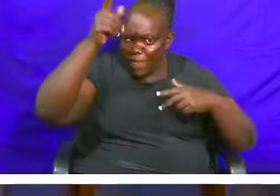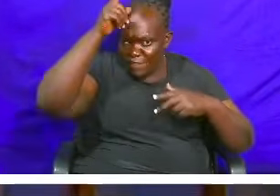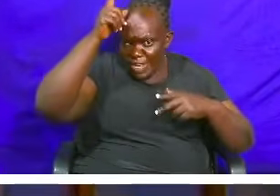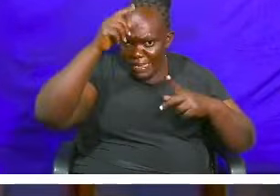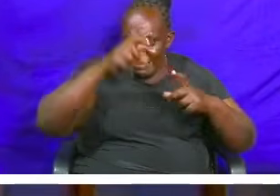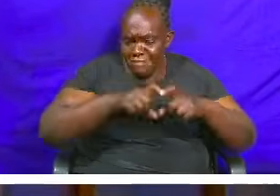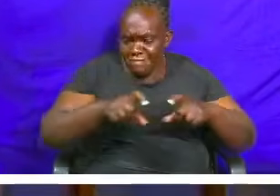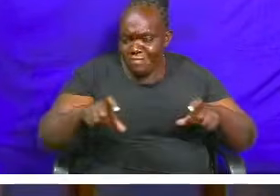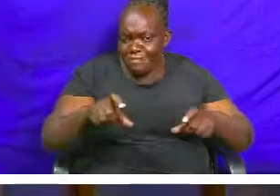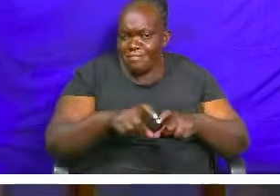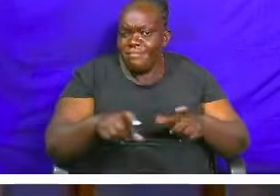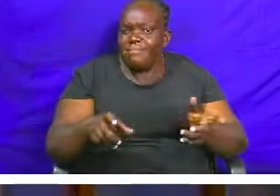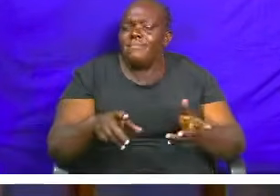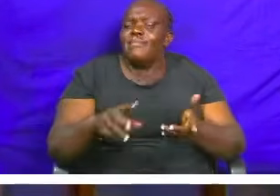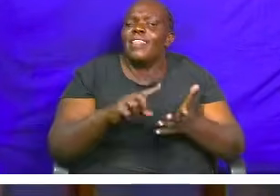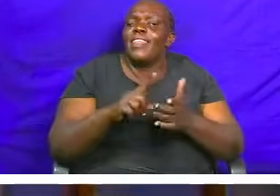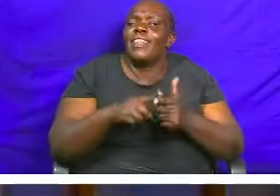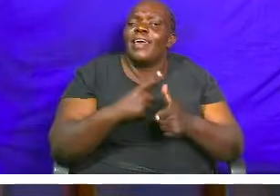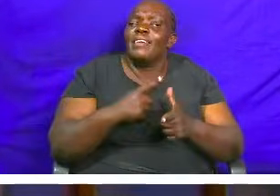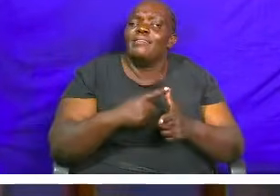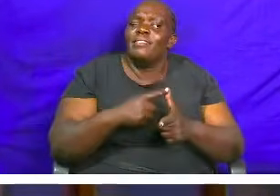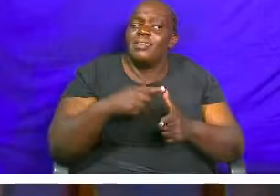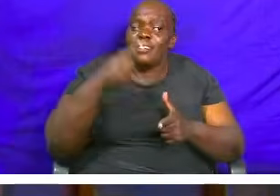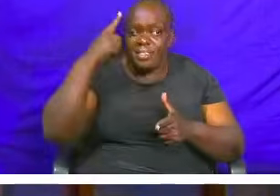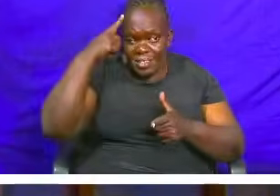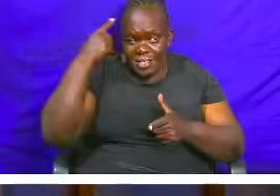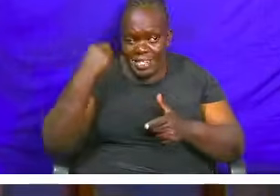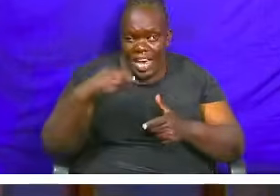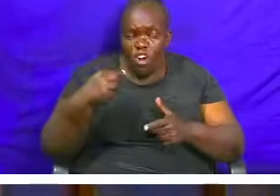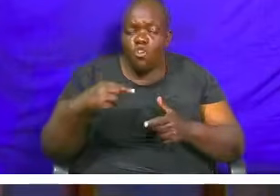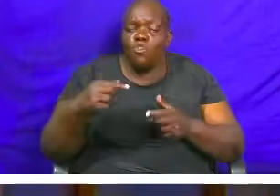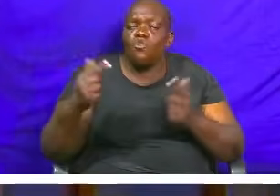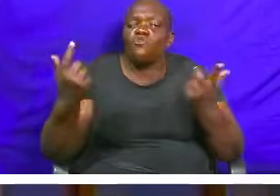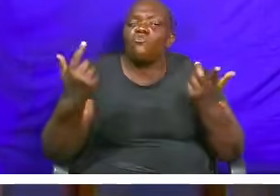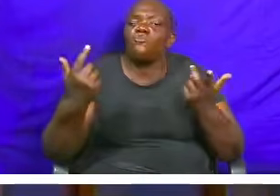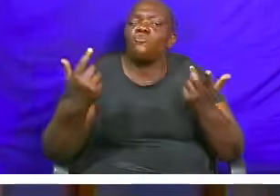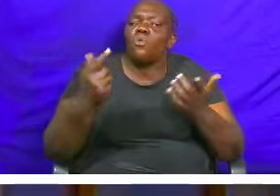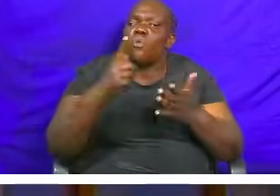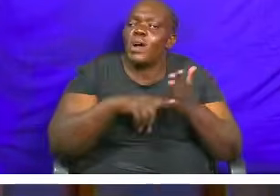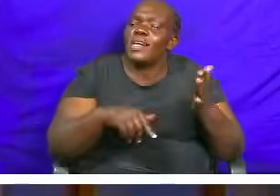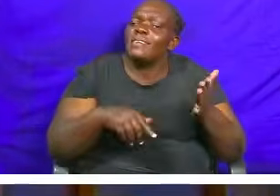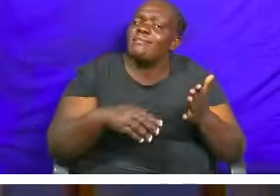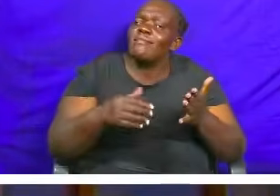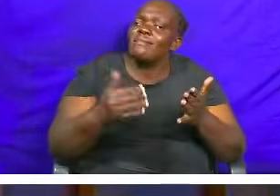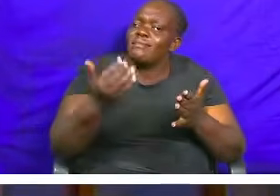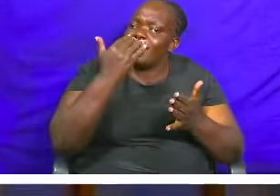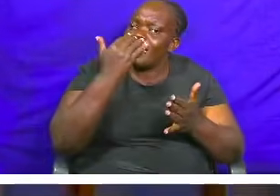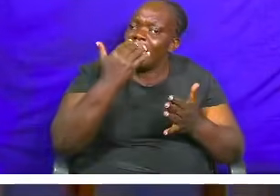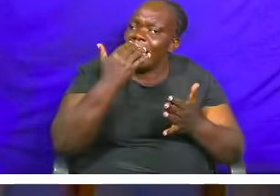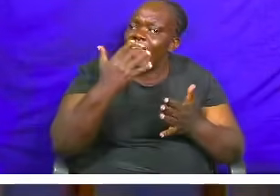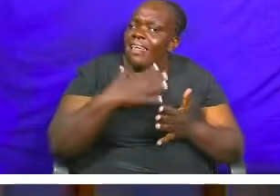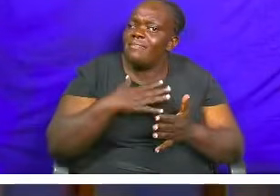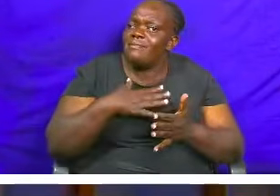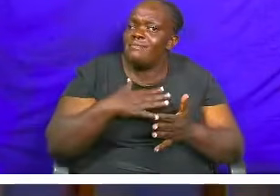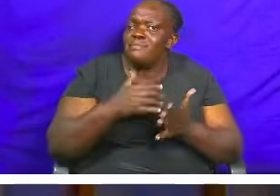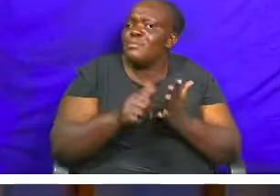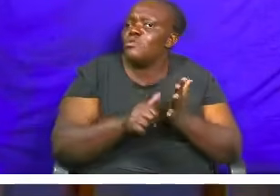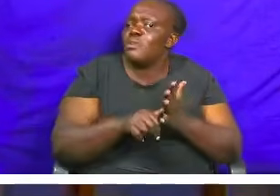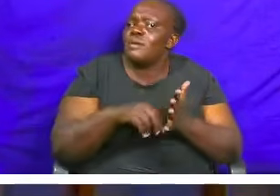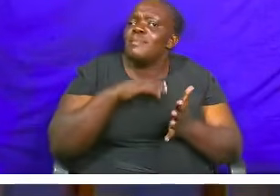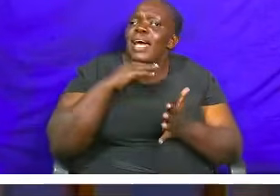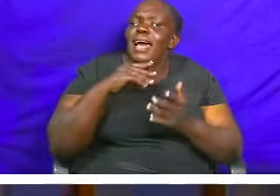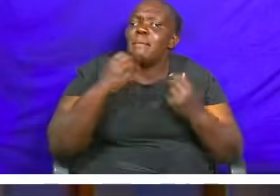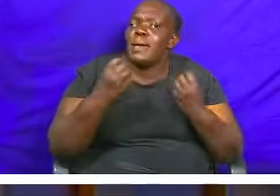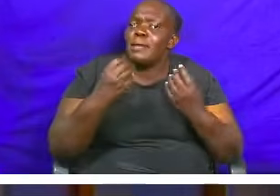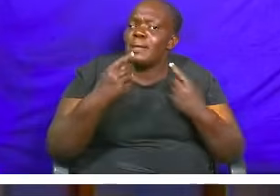biomass, they get infections which they don't know where they are coming from. It's because of what they are inhaling. So I think there is a very